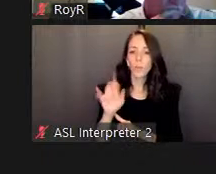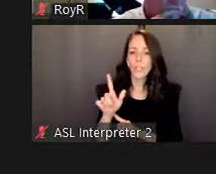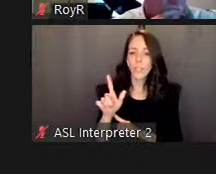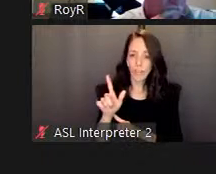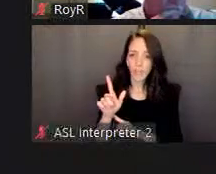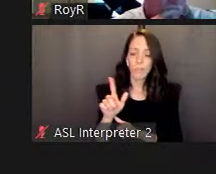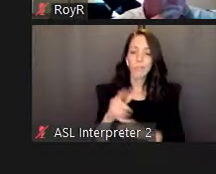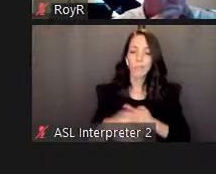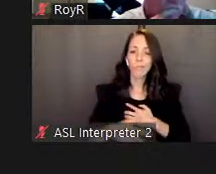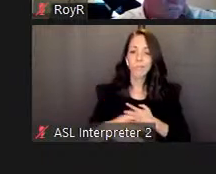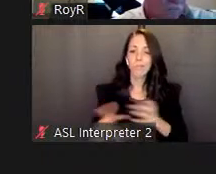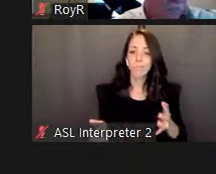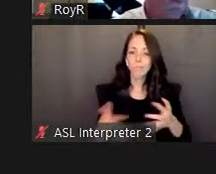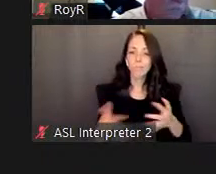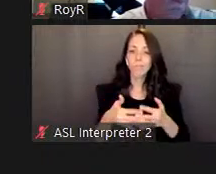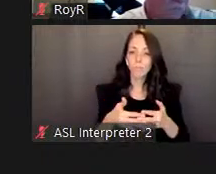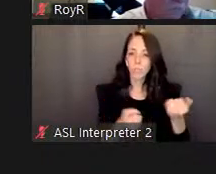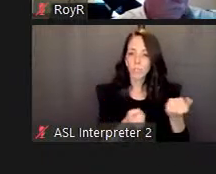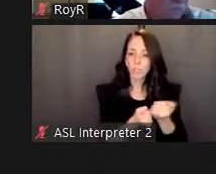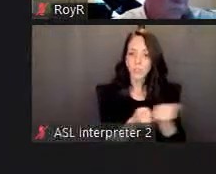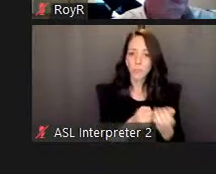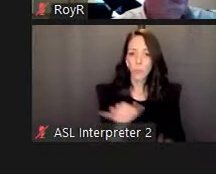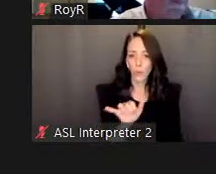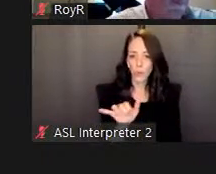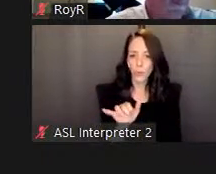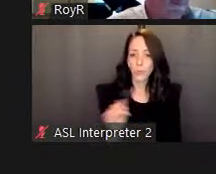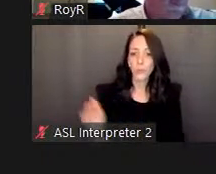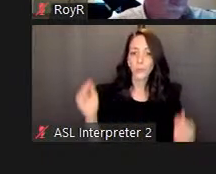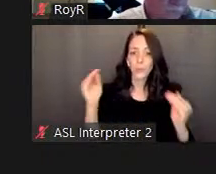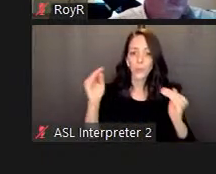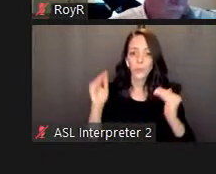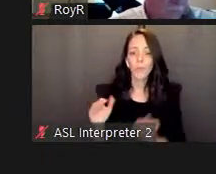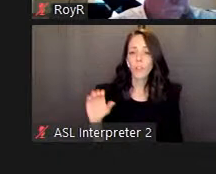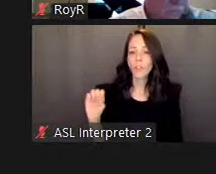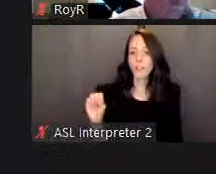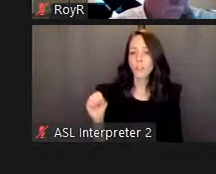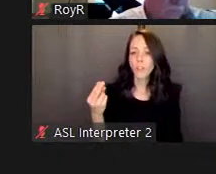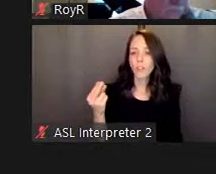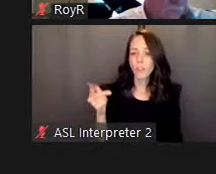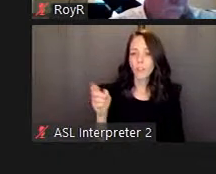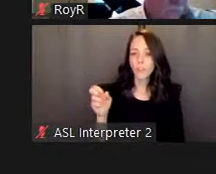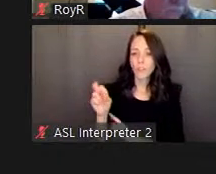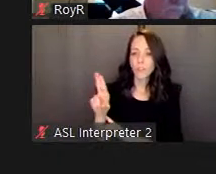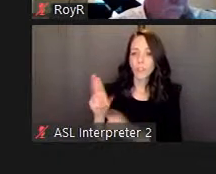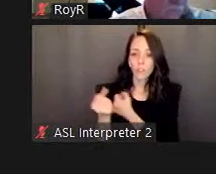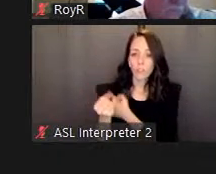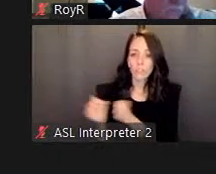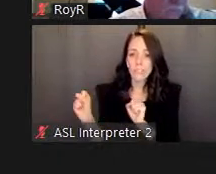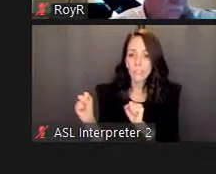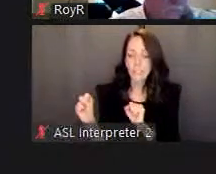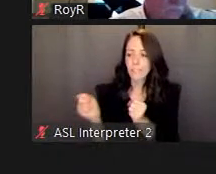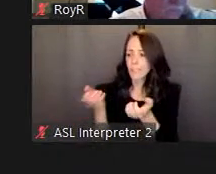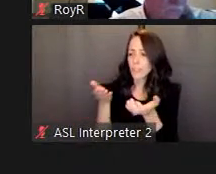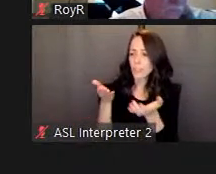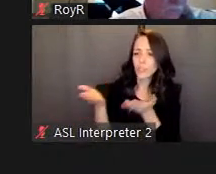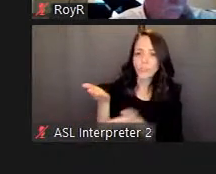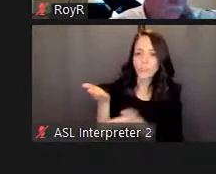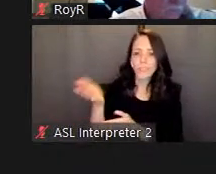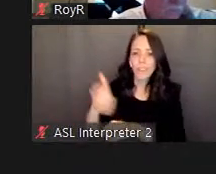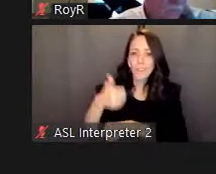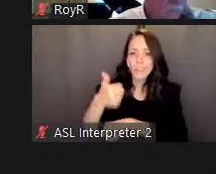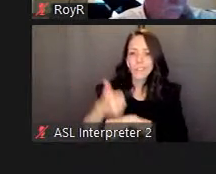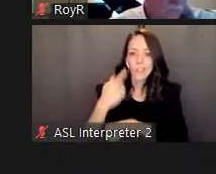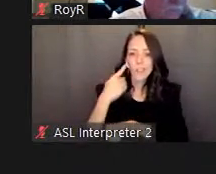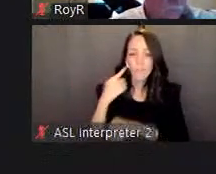We're investing in shelter and safety, services at encampments, including outreach, sanitation, and